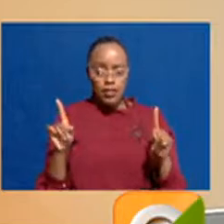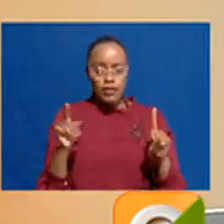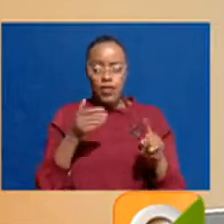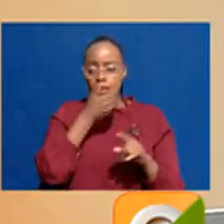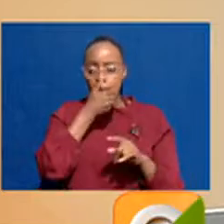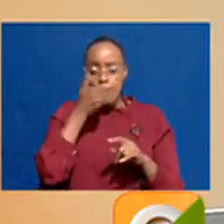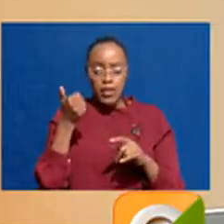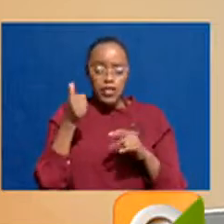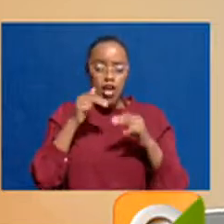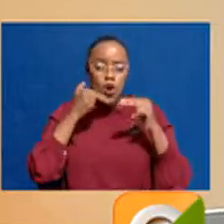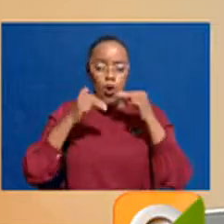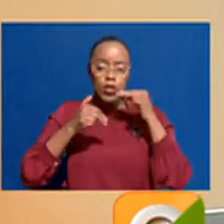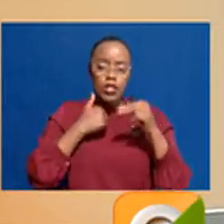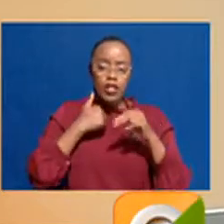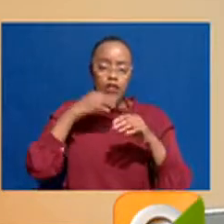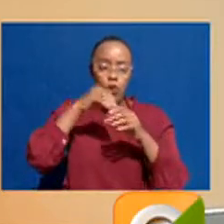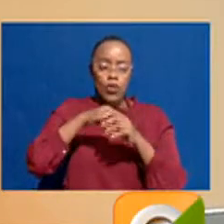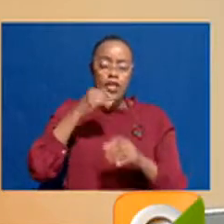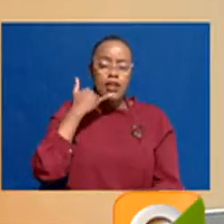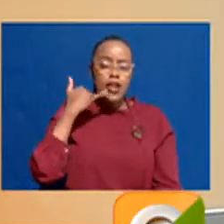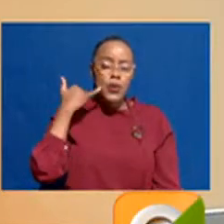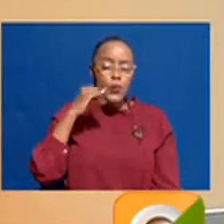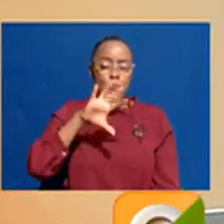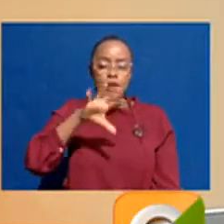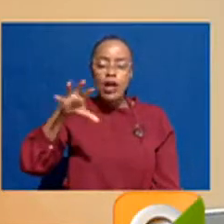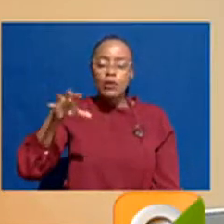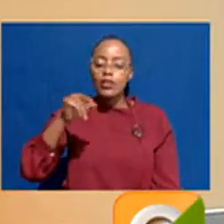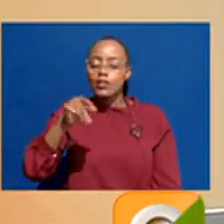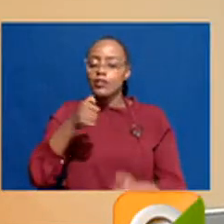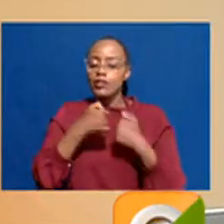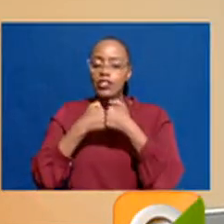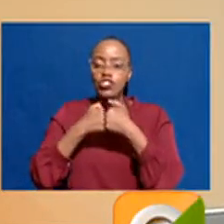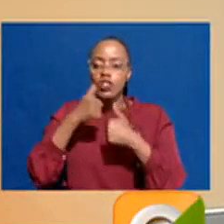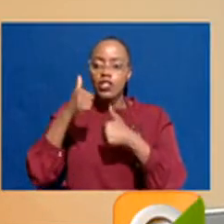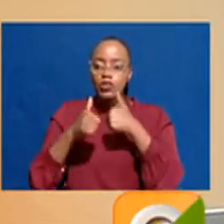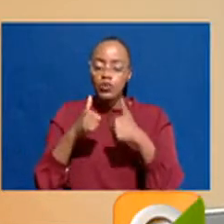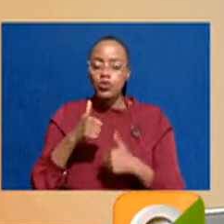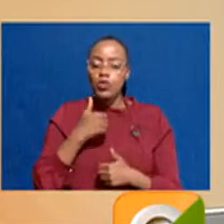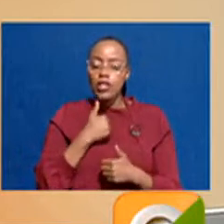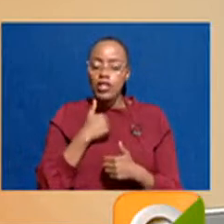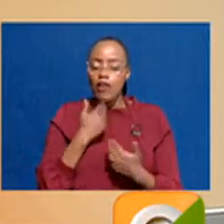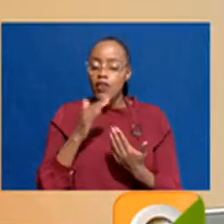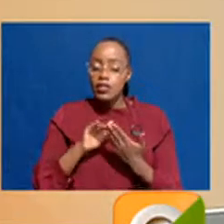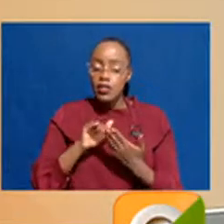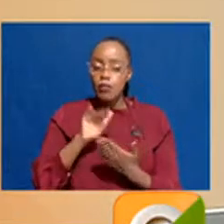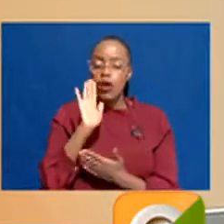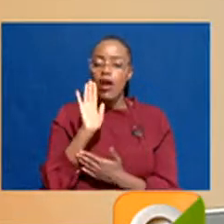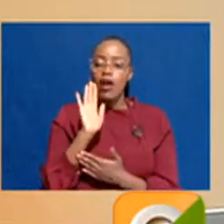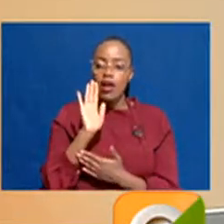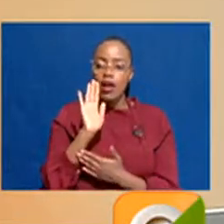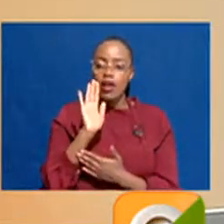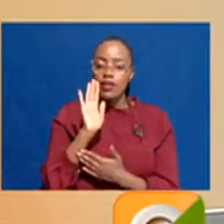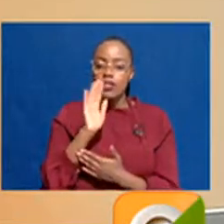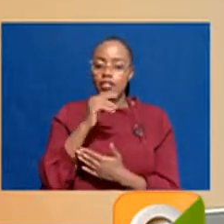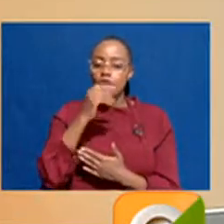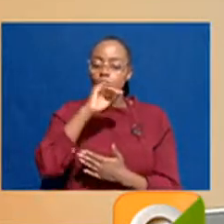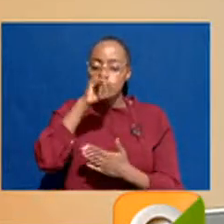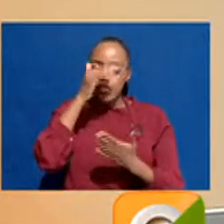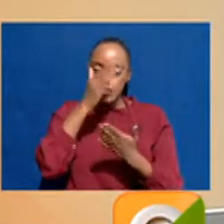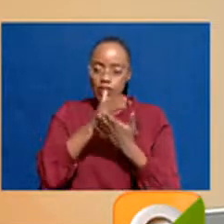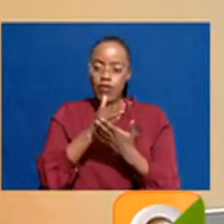better facilities within Nakuru County. How much of a challenge is that, especially to